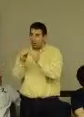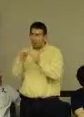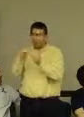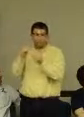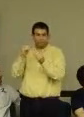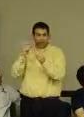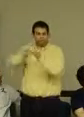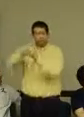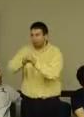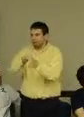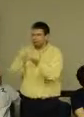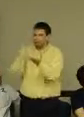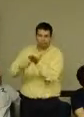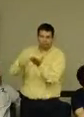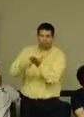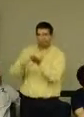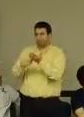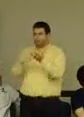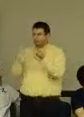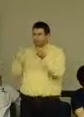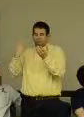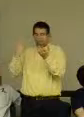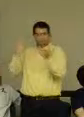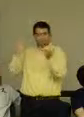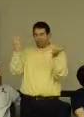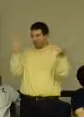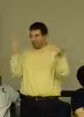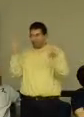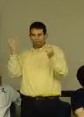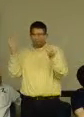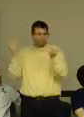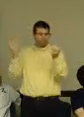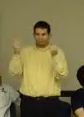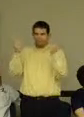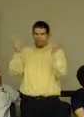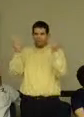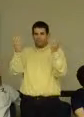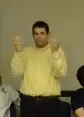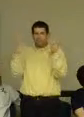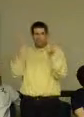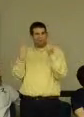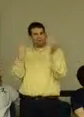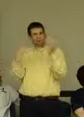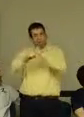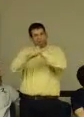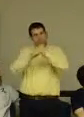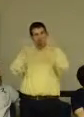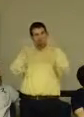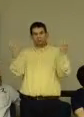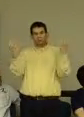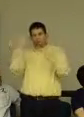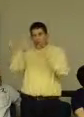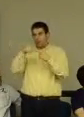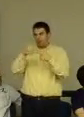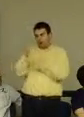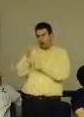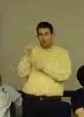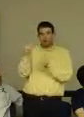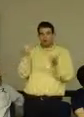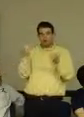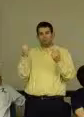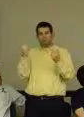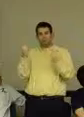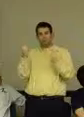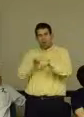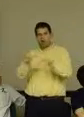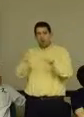a Twitter. And, you know, I told them to join in, and join in on the discussion and conversations. You know, we do,